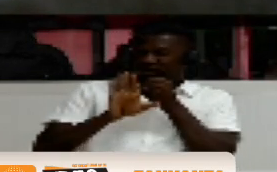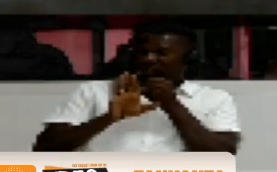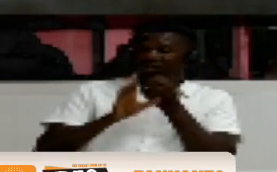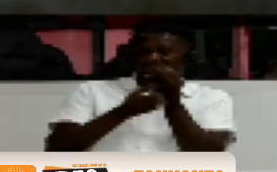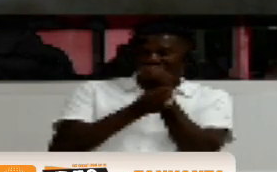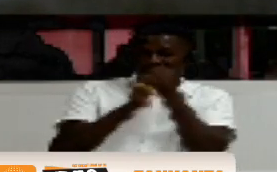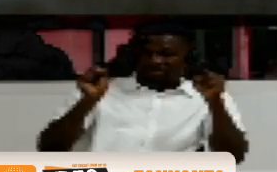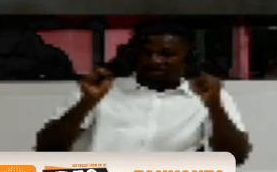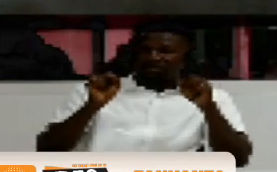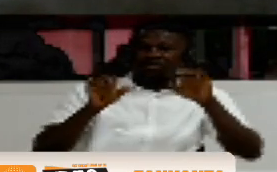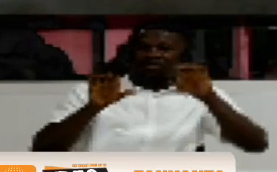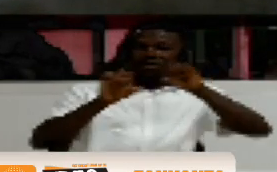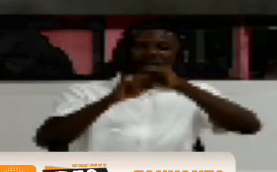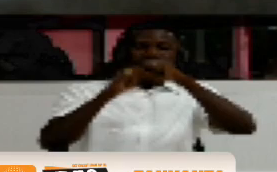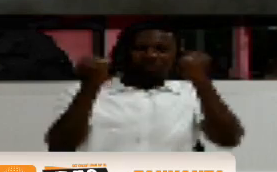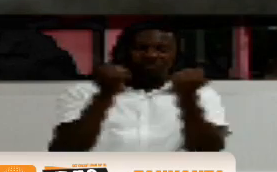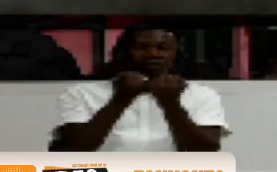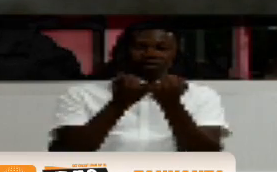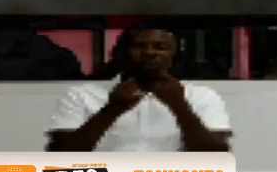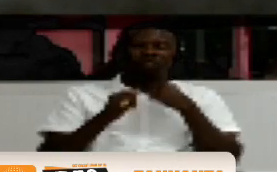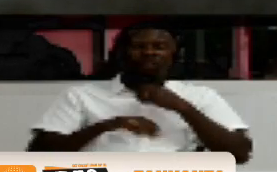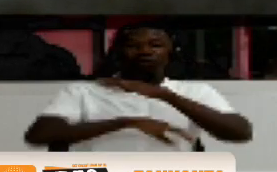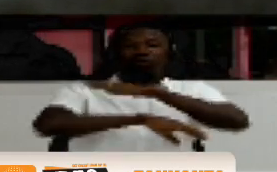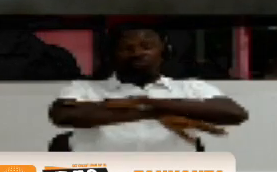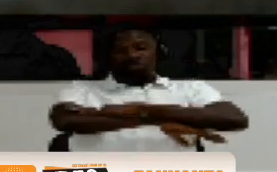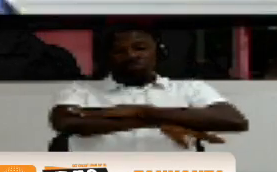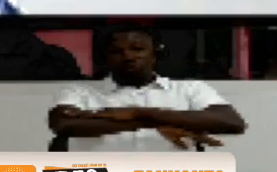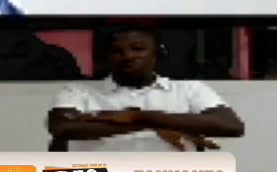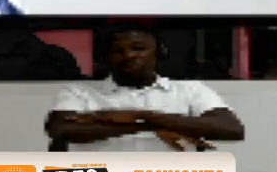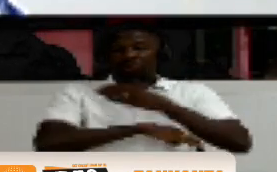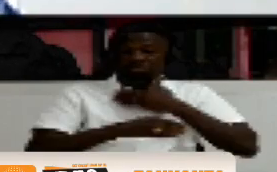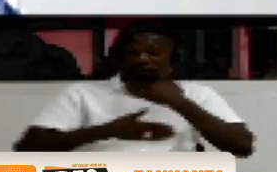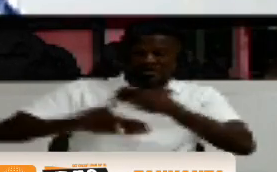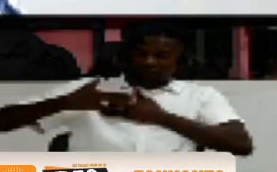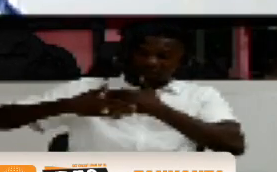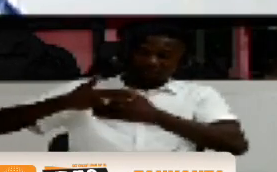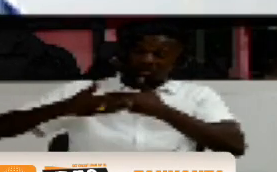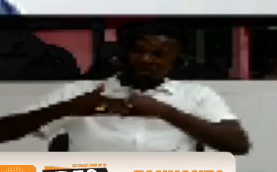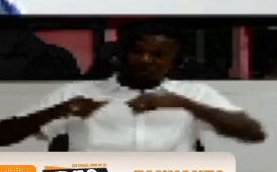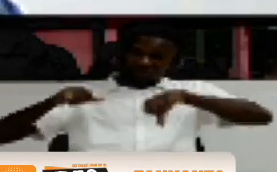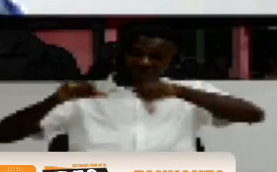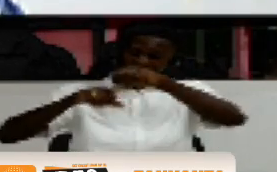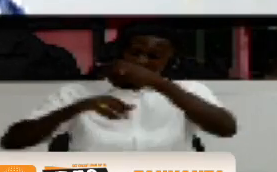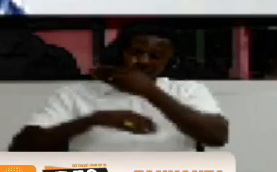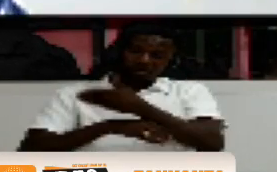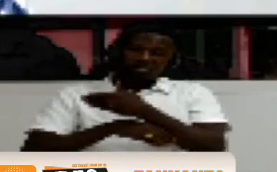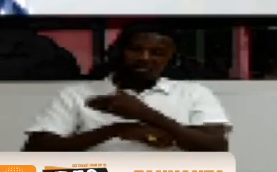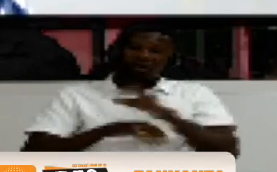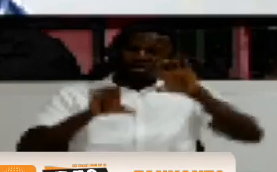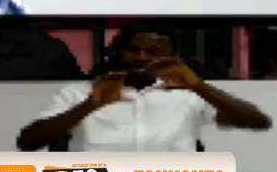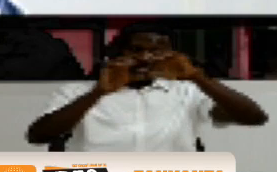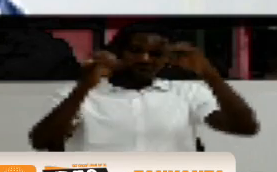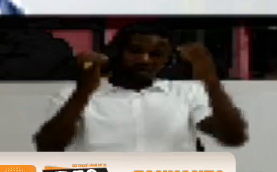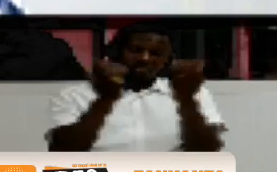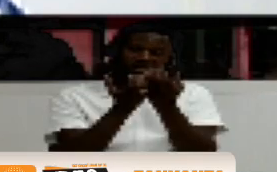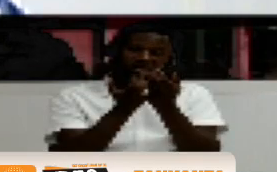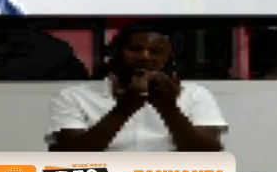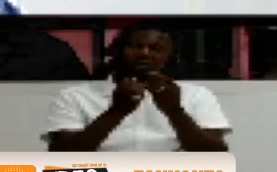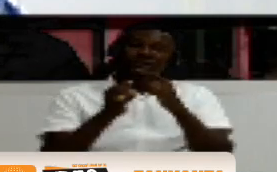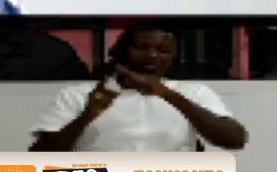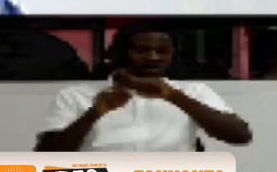their environment, be it school, our neighbors, neighborhoods, community,